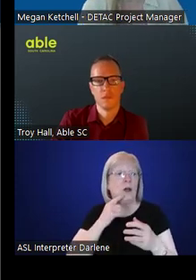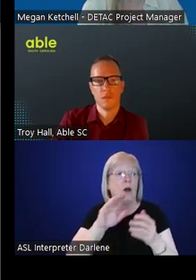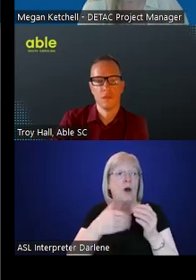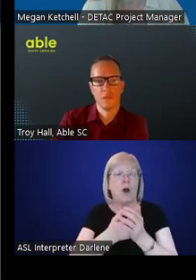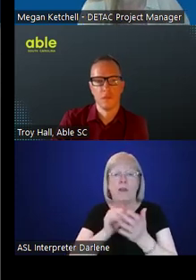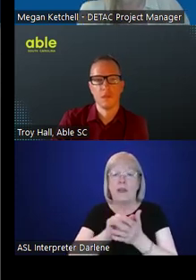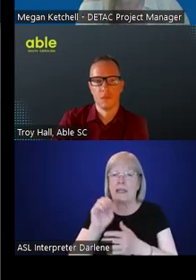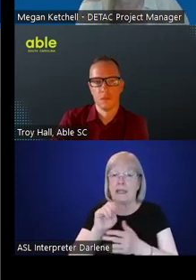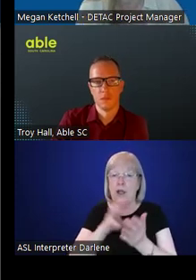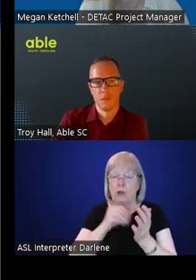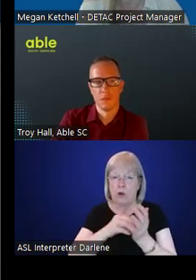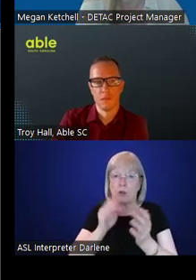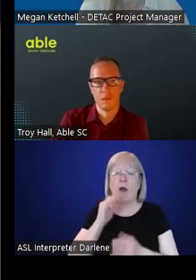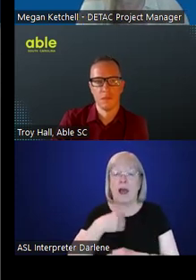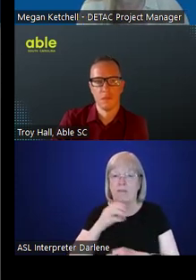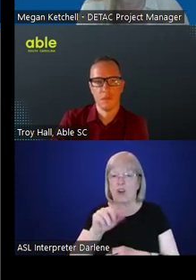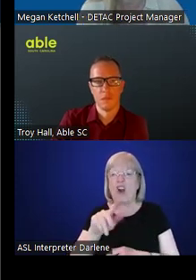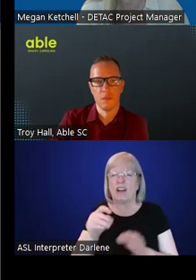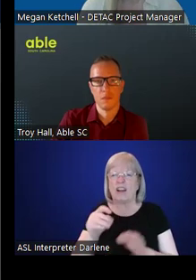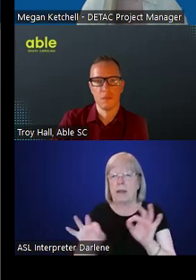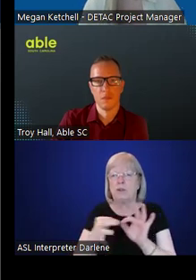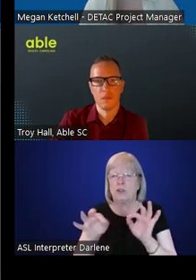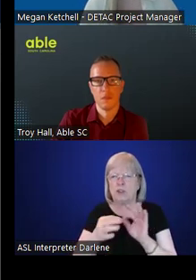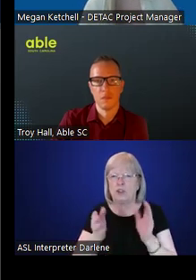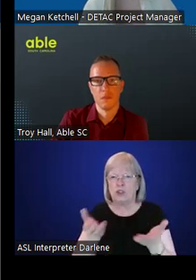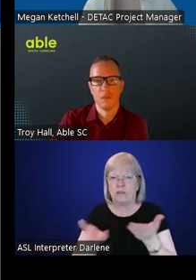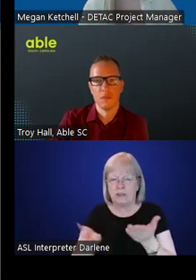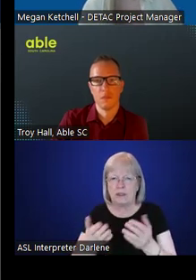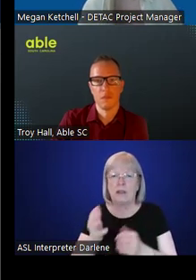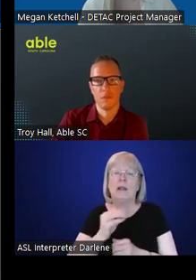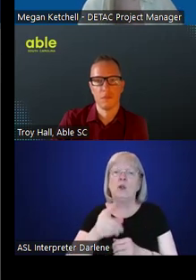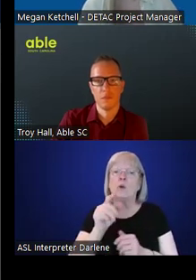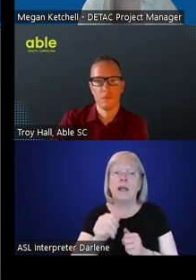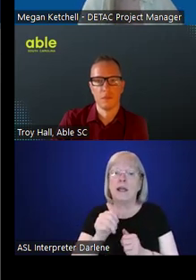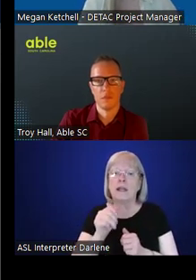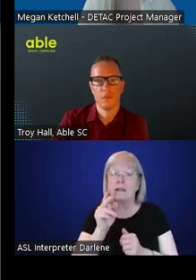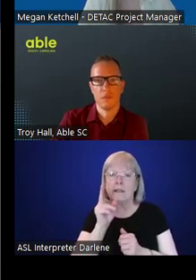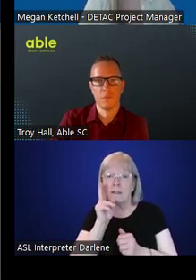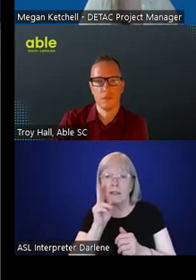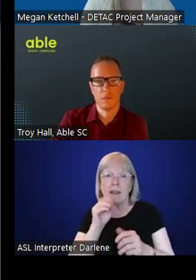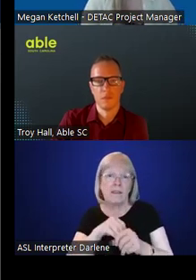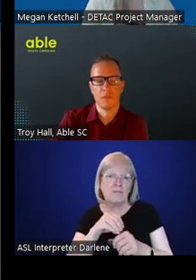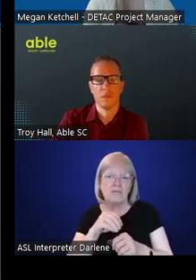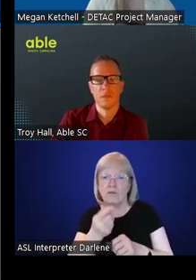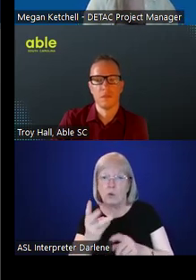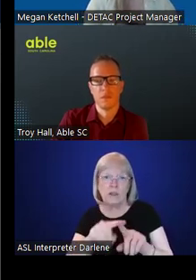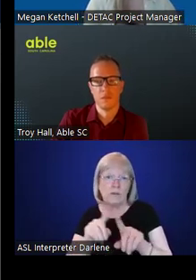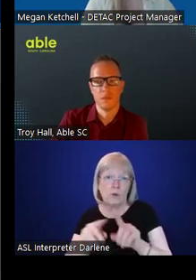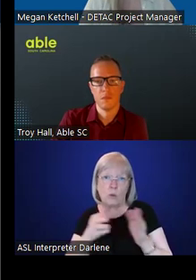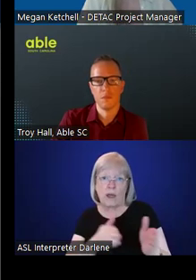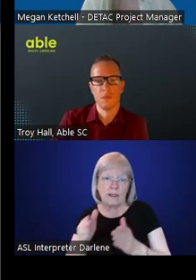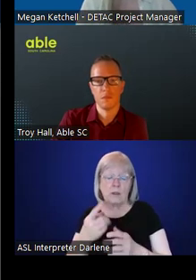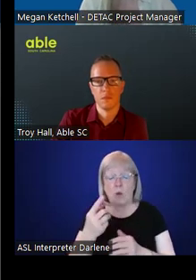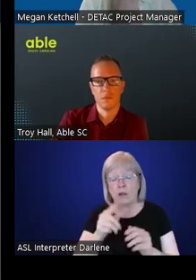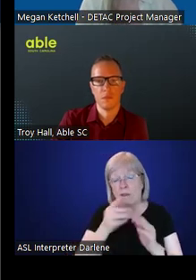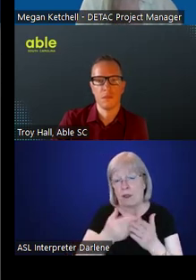sessions are going to have CART closed captioning services, and you can access that in a few different ways. One is you can